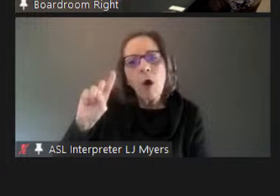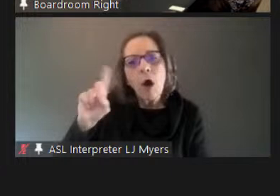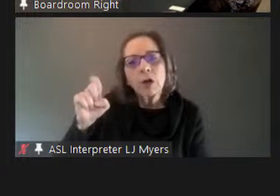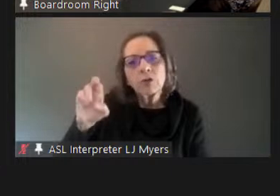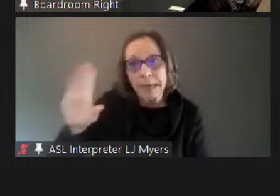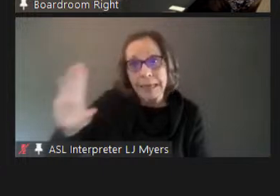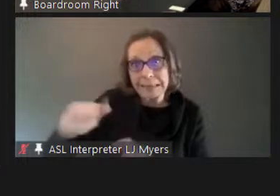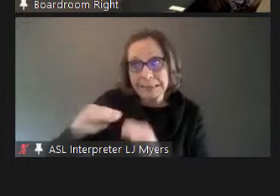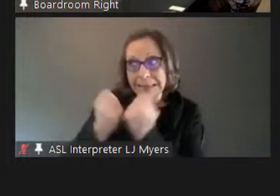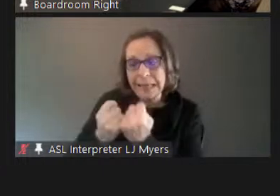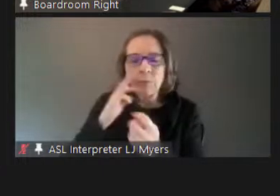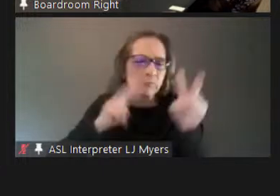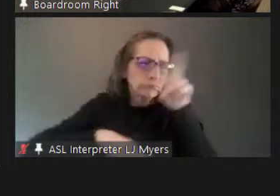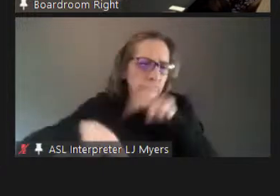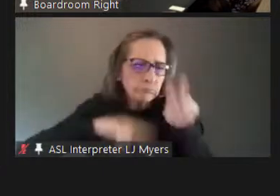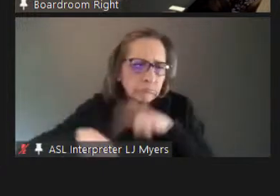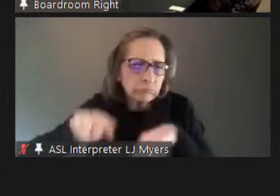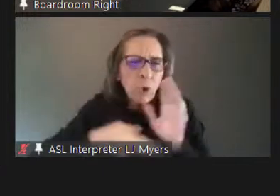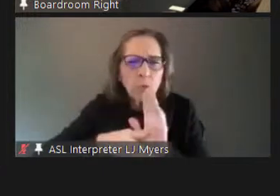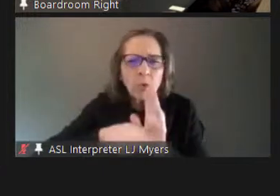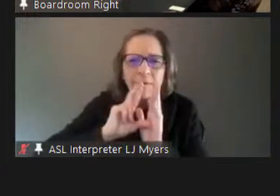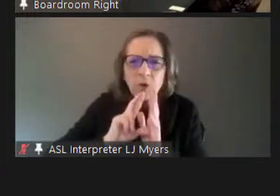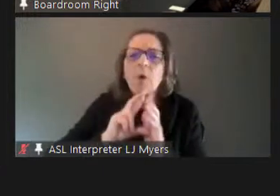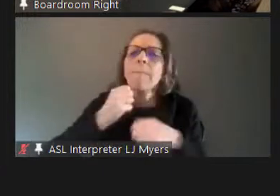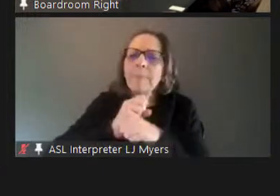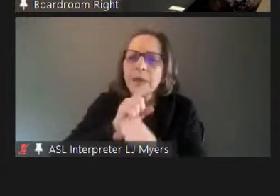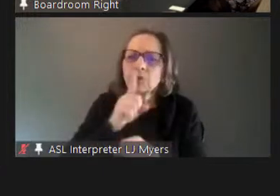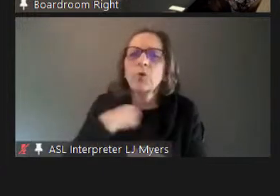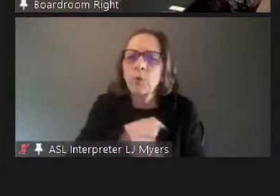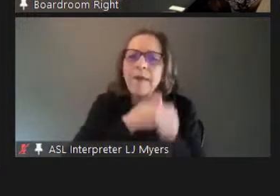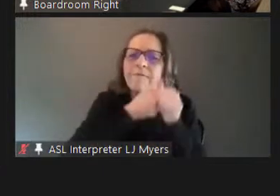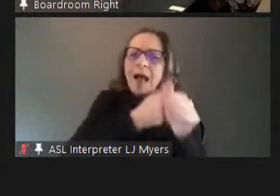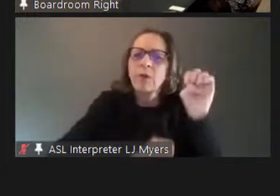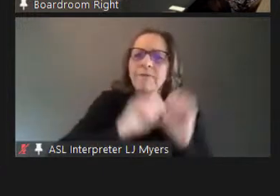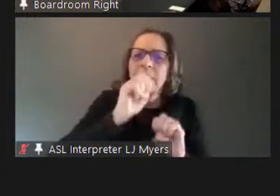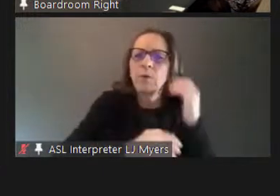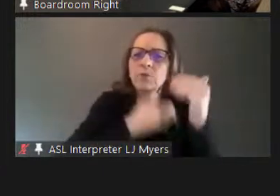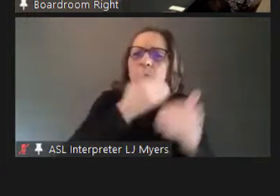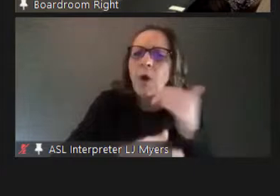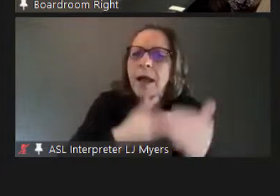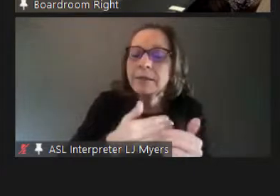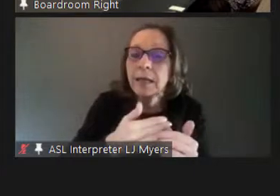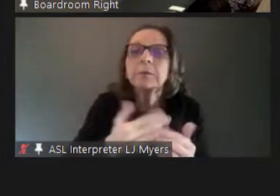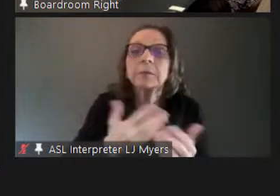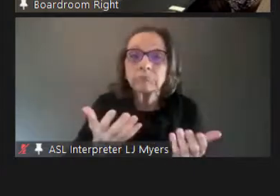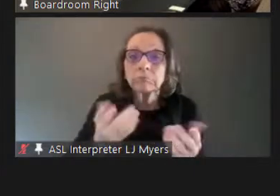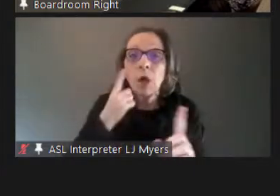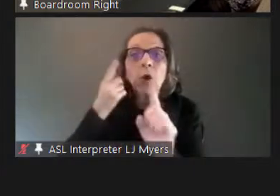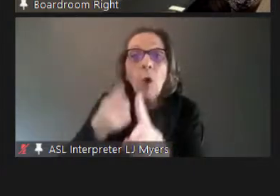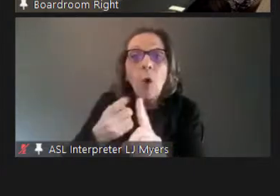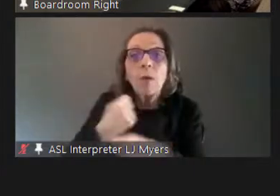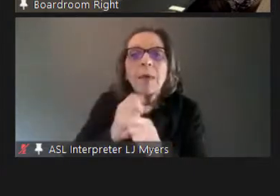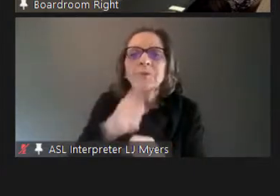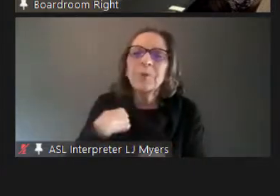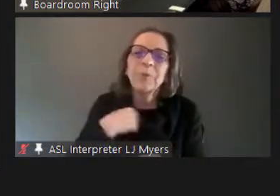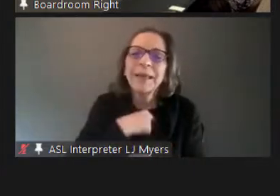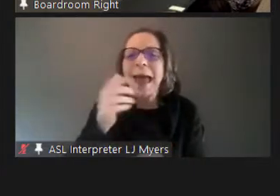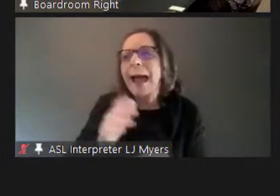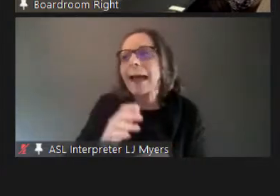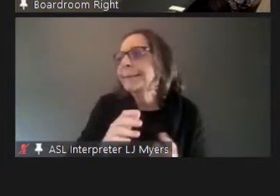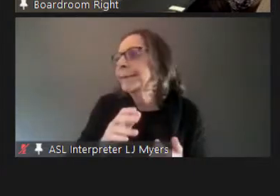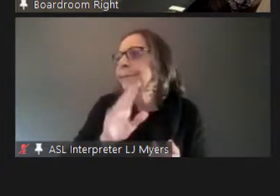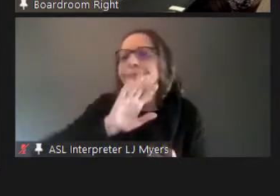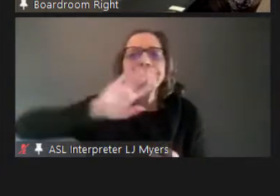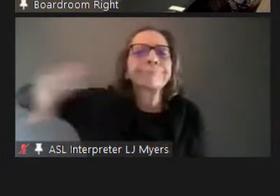his team will review and confirm that we followed the evaluation process. So the goal is to make sure that we didn't sort of